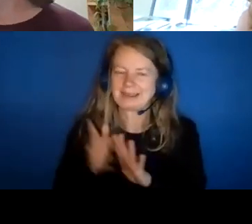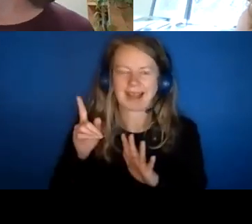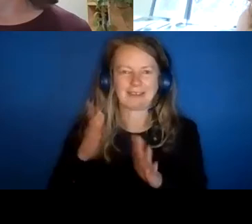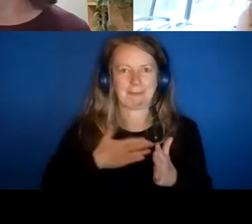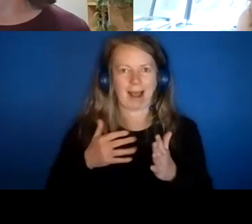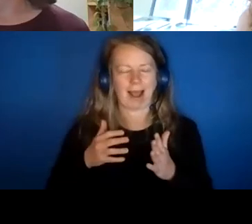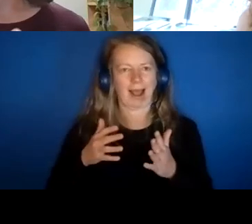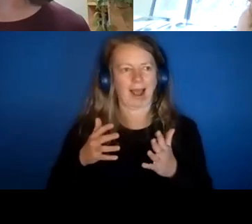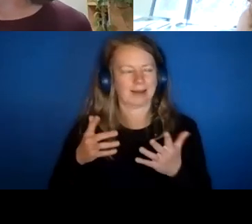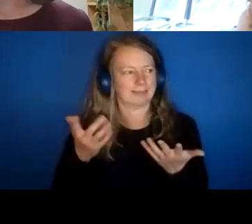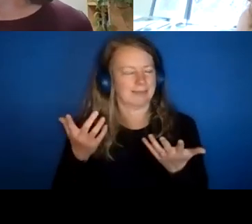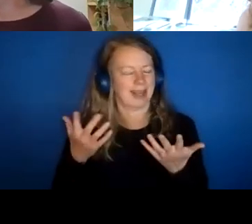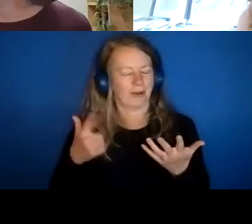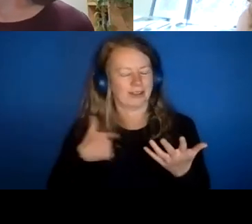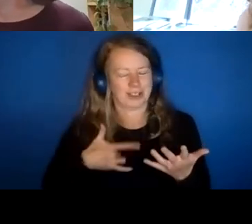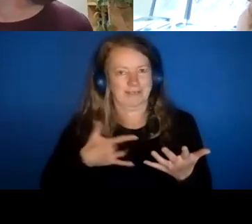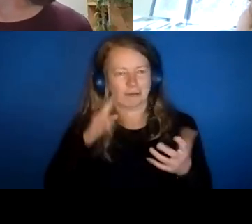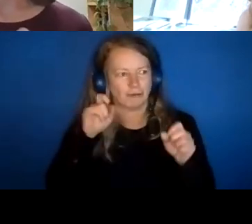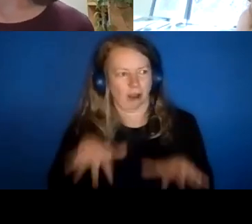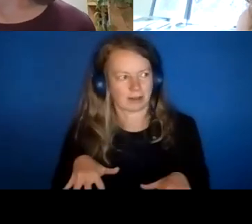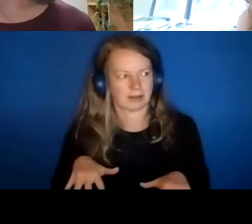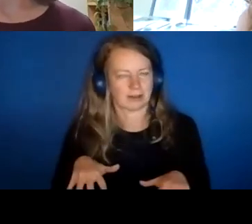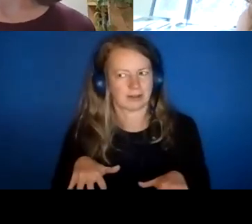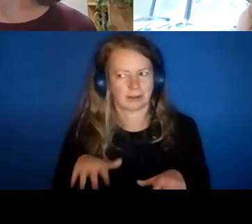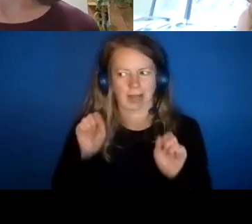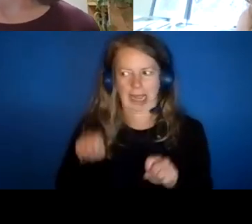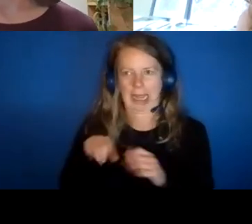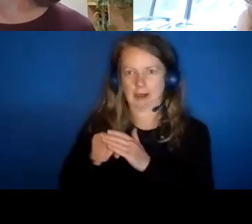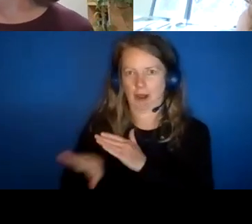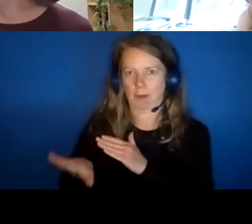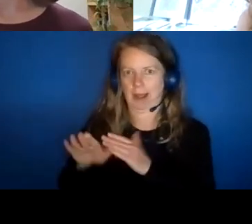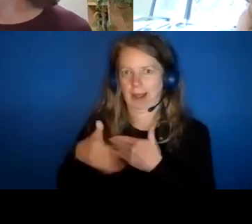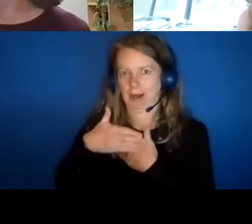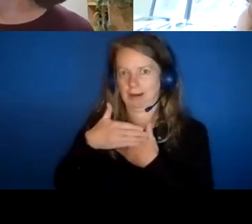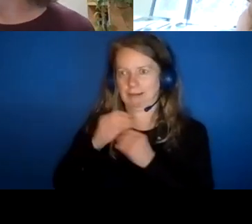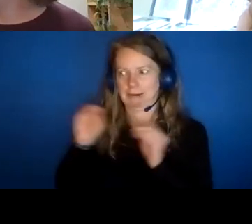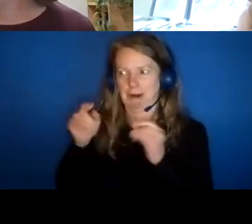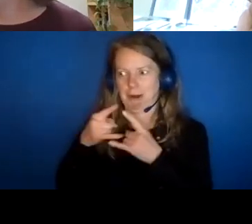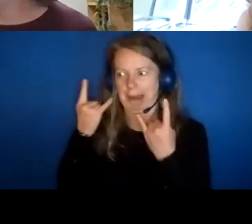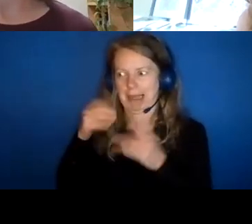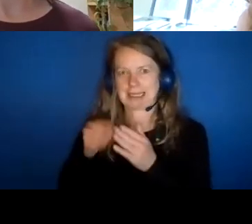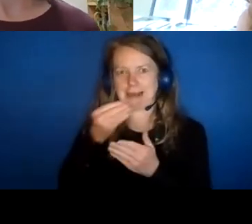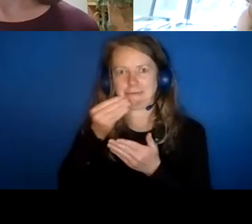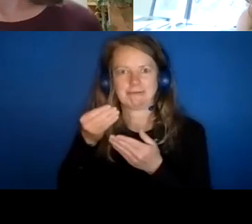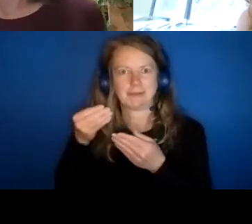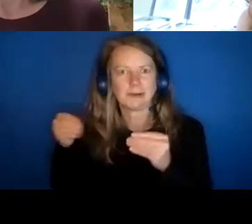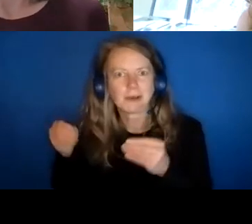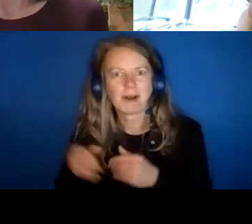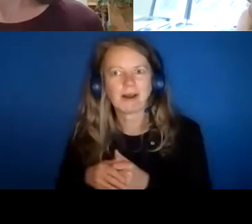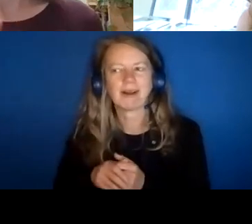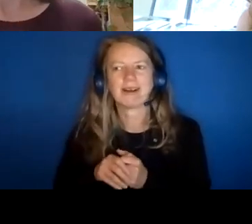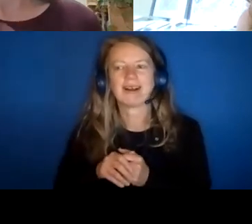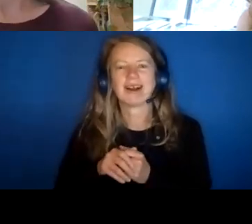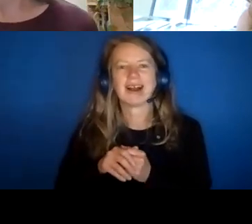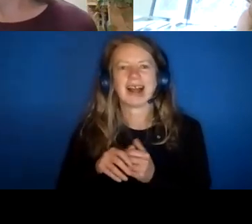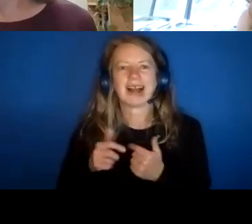system, I guess, sometimes, to like, can I really walk in here without a mask on into this grocery store or into the store? And I just listen to